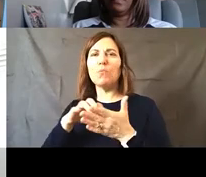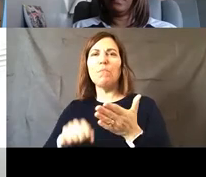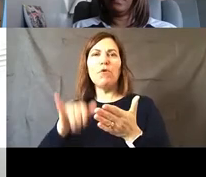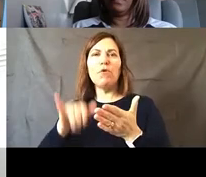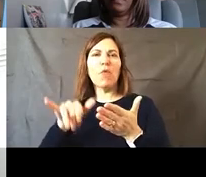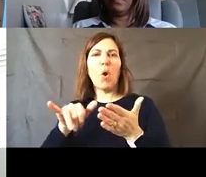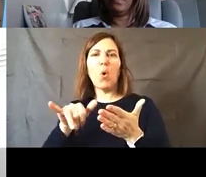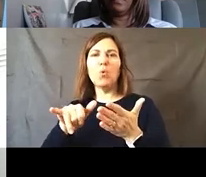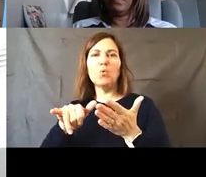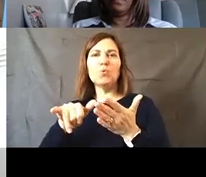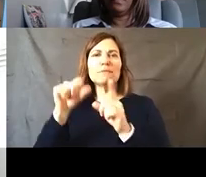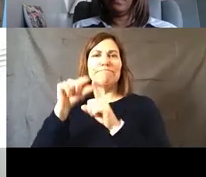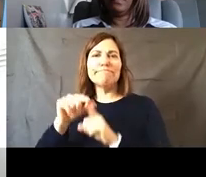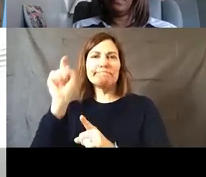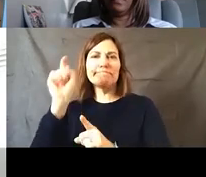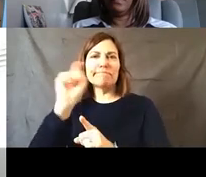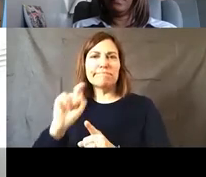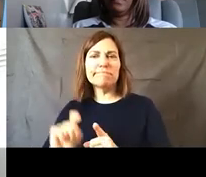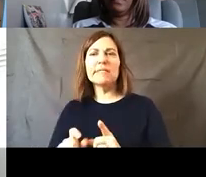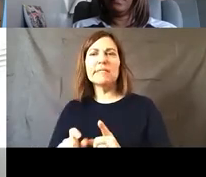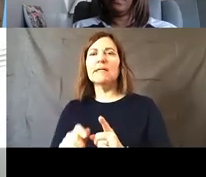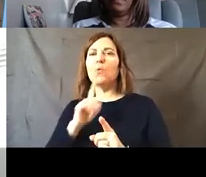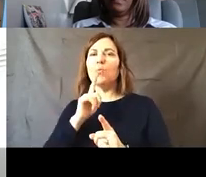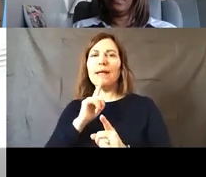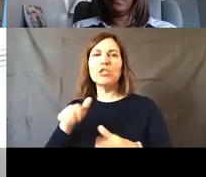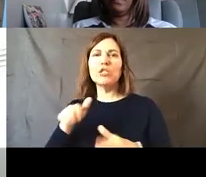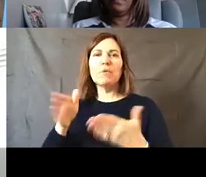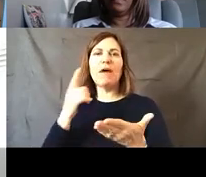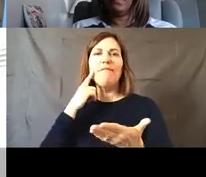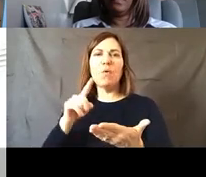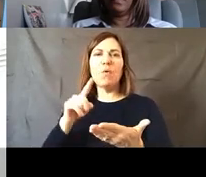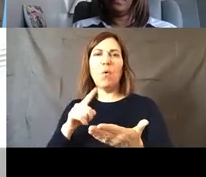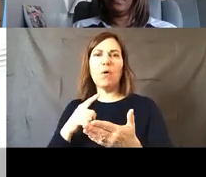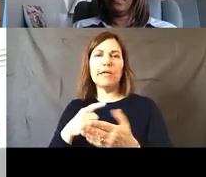to provide for restitution. So